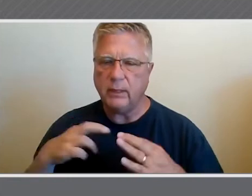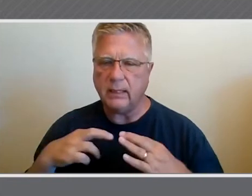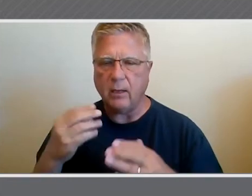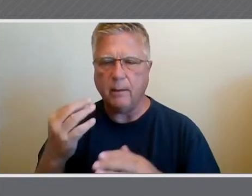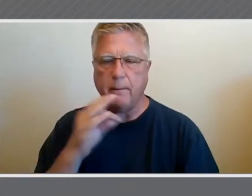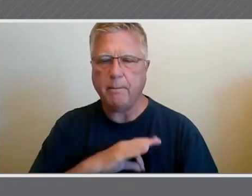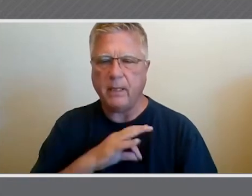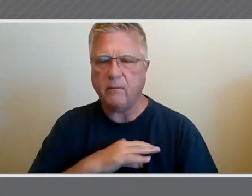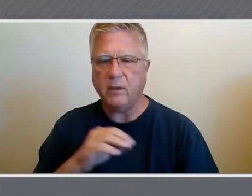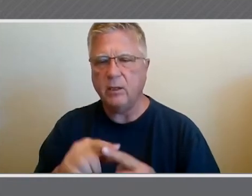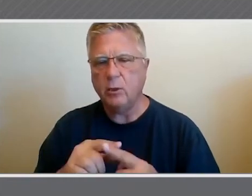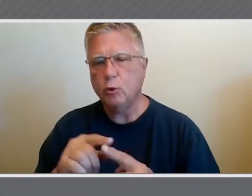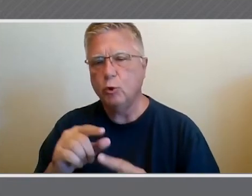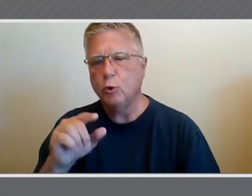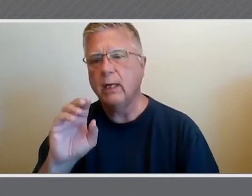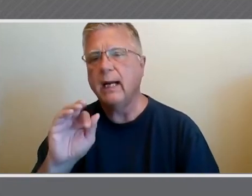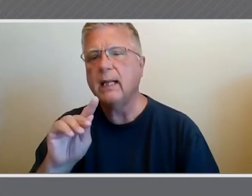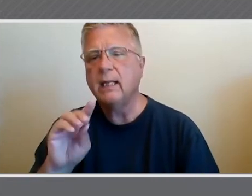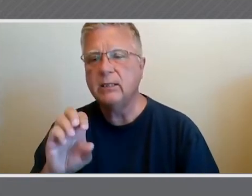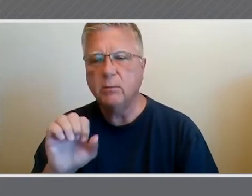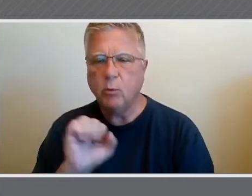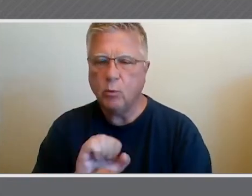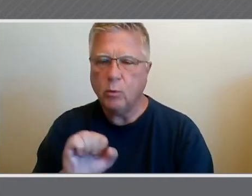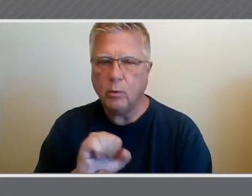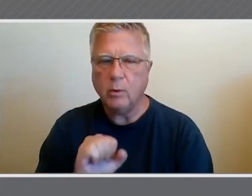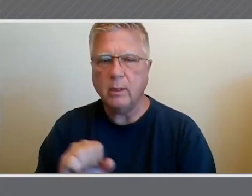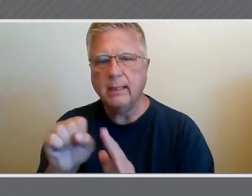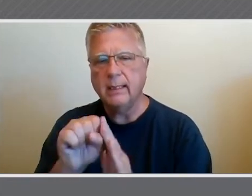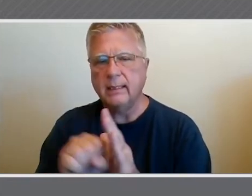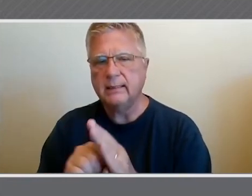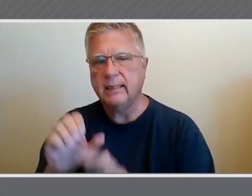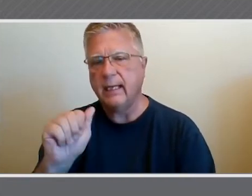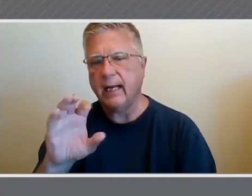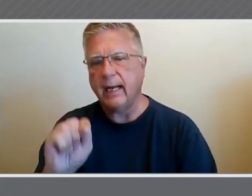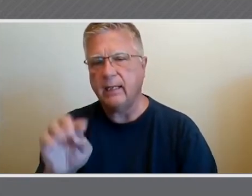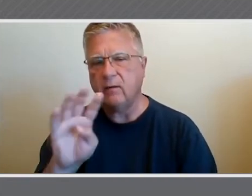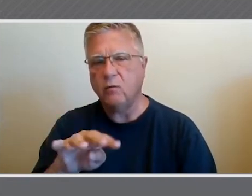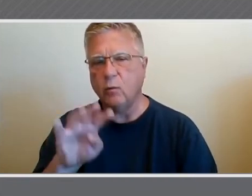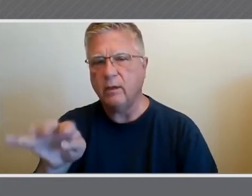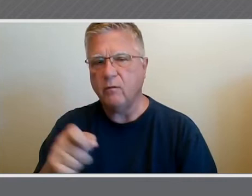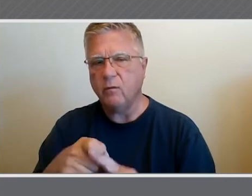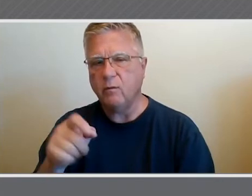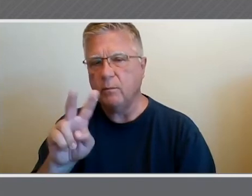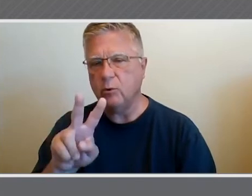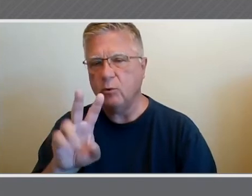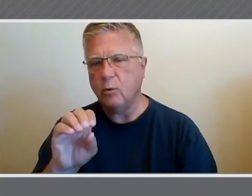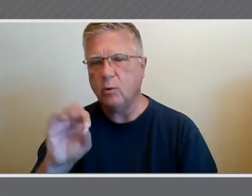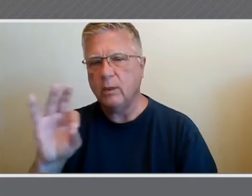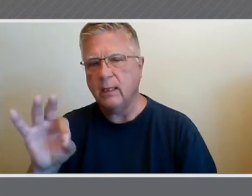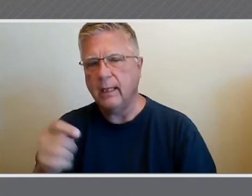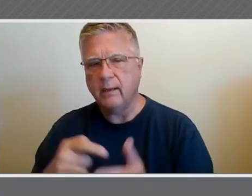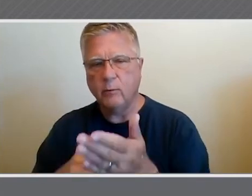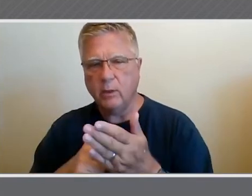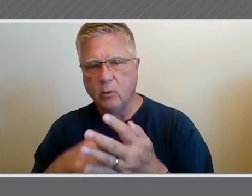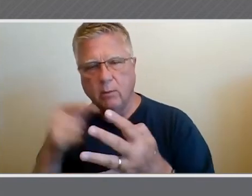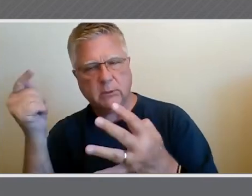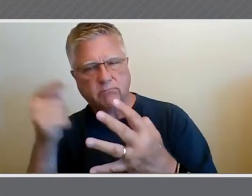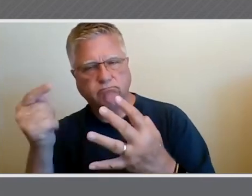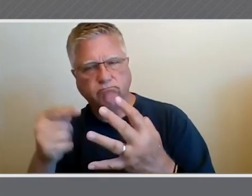city employees. State Act 44 of 2009 sets requirements that the city must